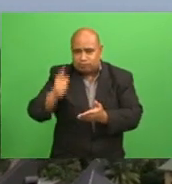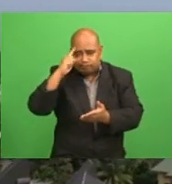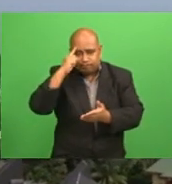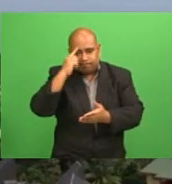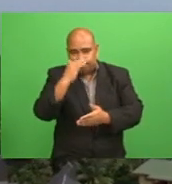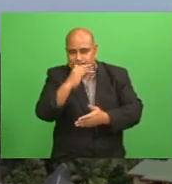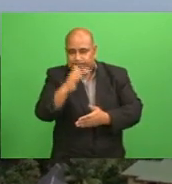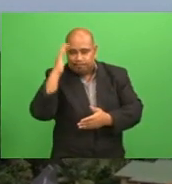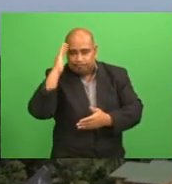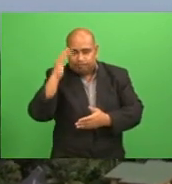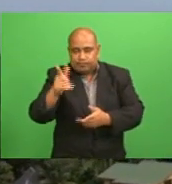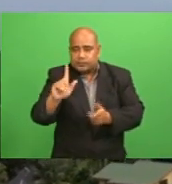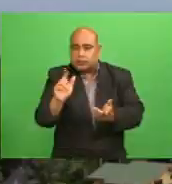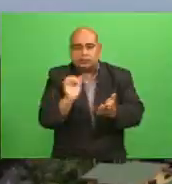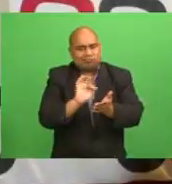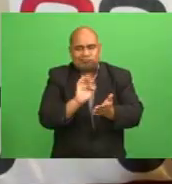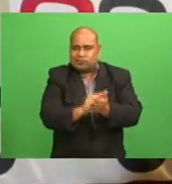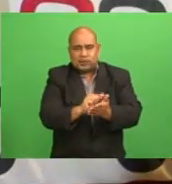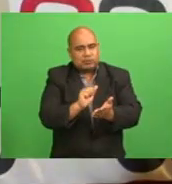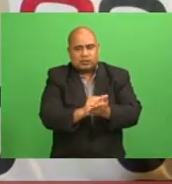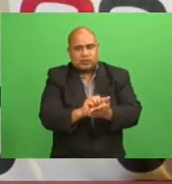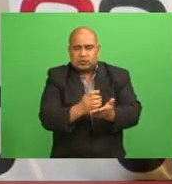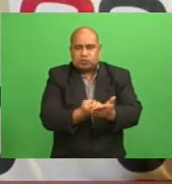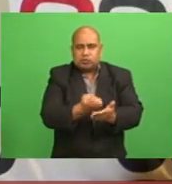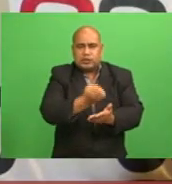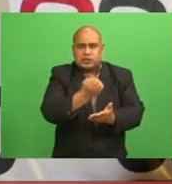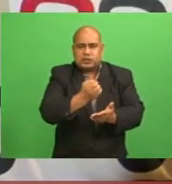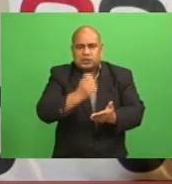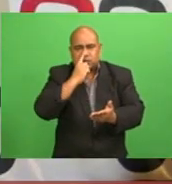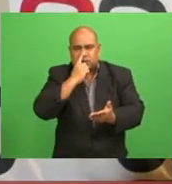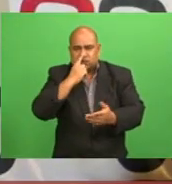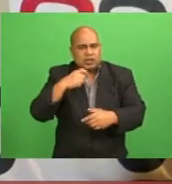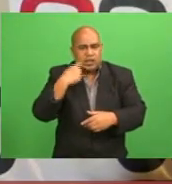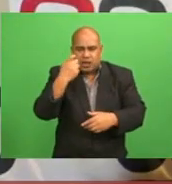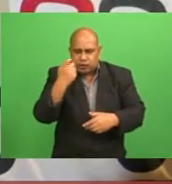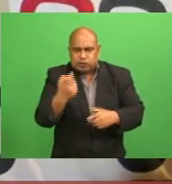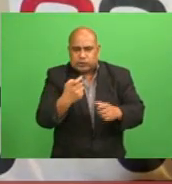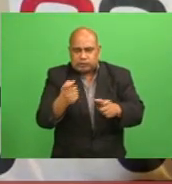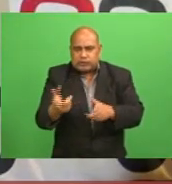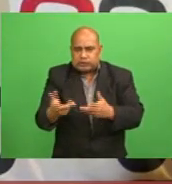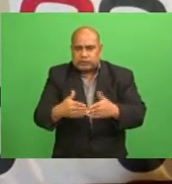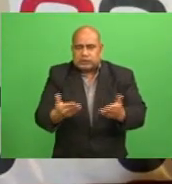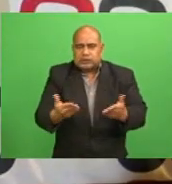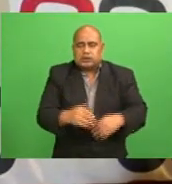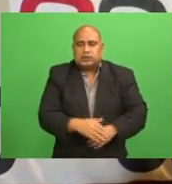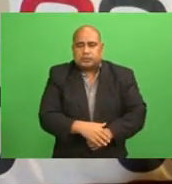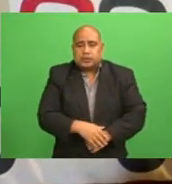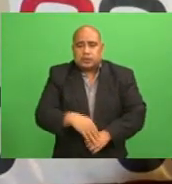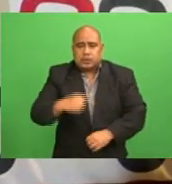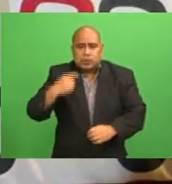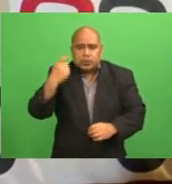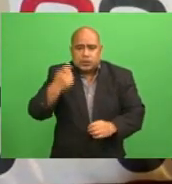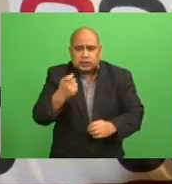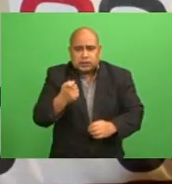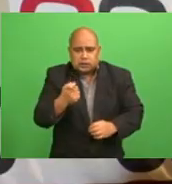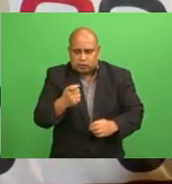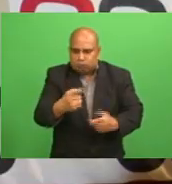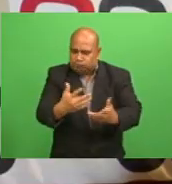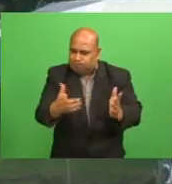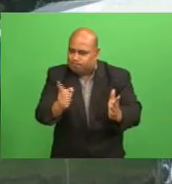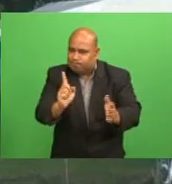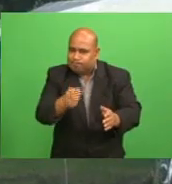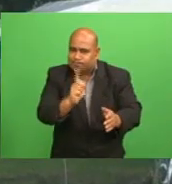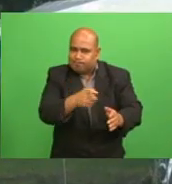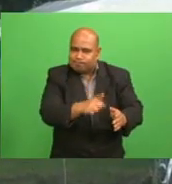environment. People will be very careful, very caution in going into building a lot of